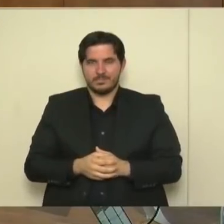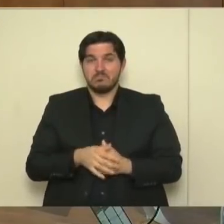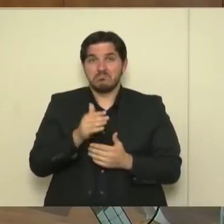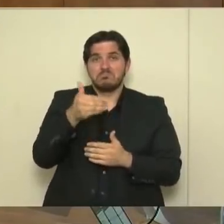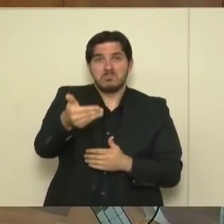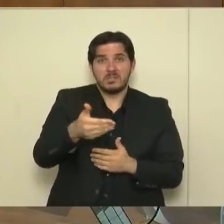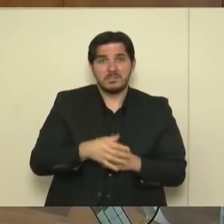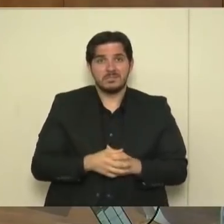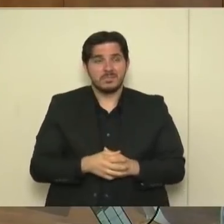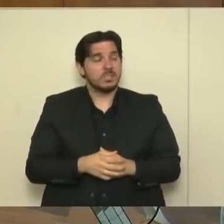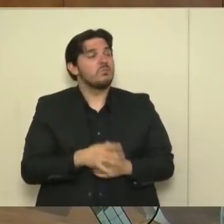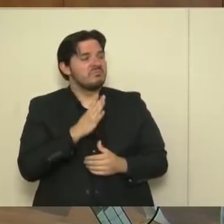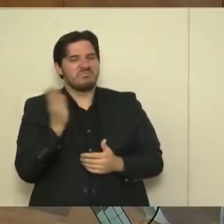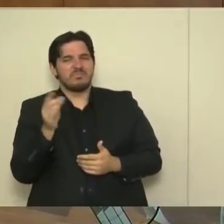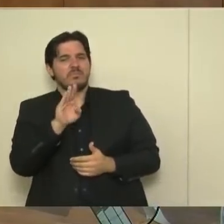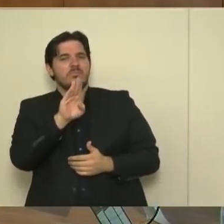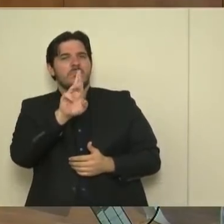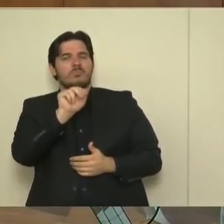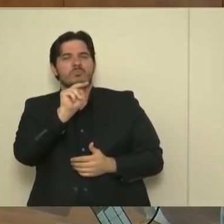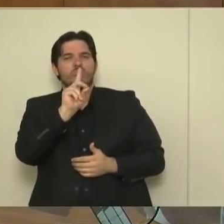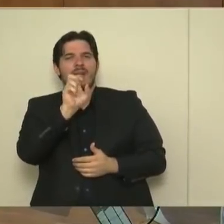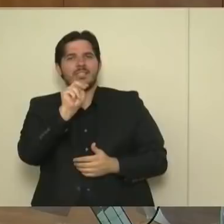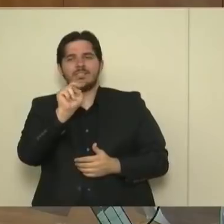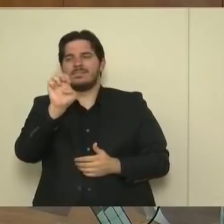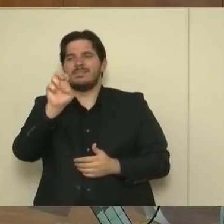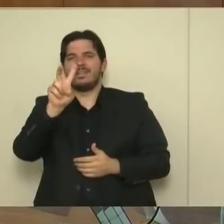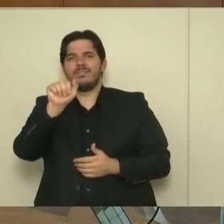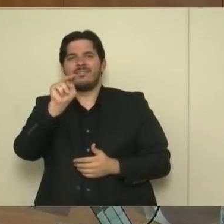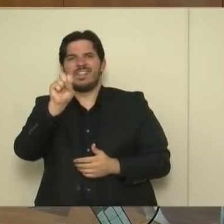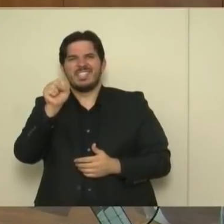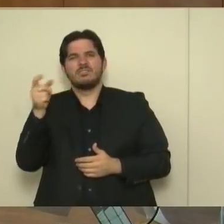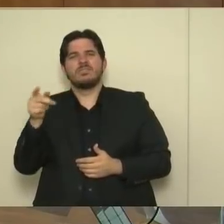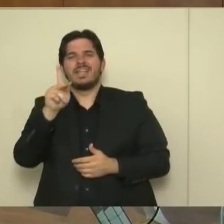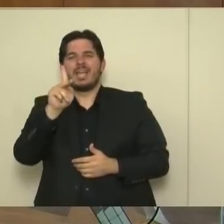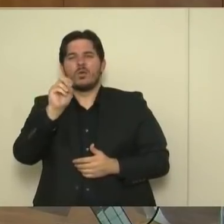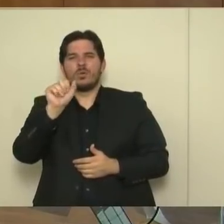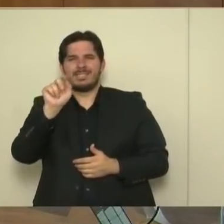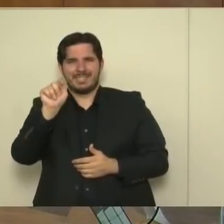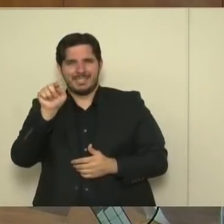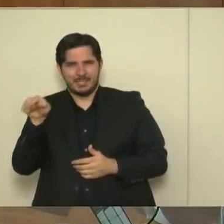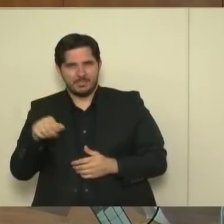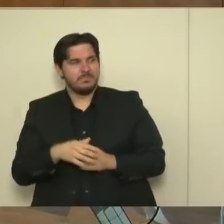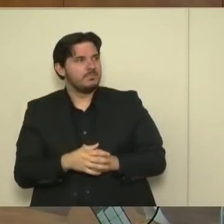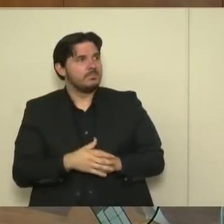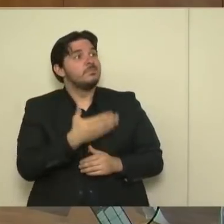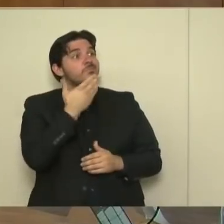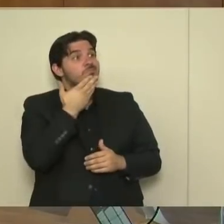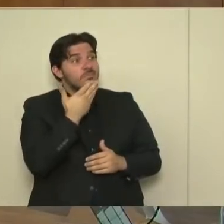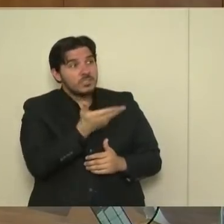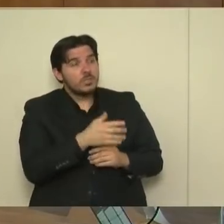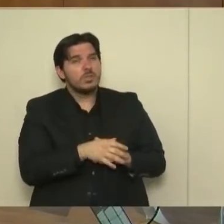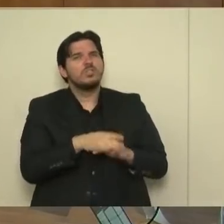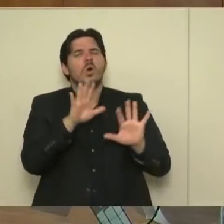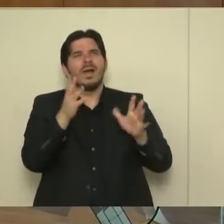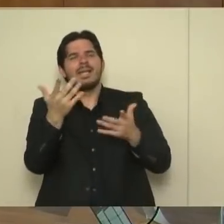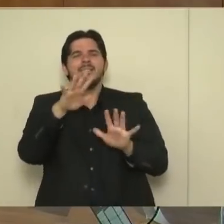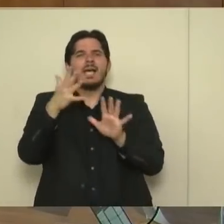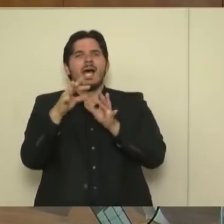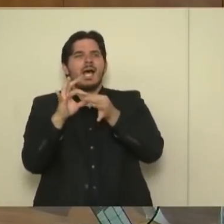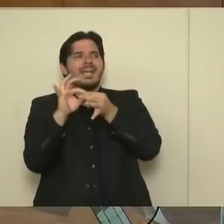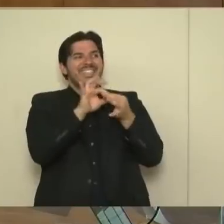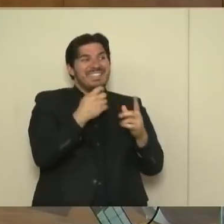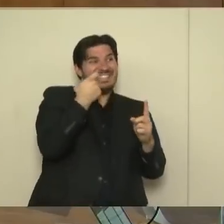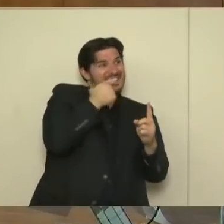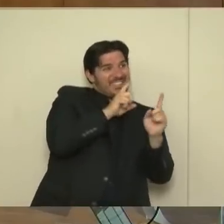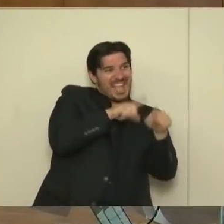unmuted. Go right ahead. Thank you, Governor. Thank you, Secretaries. My question kind of springboards off of the one you